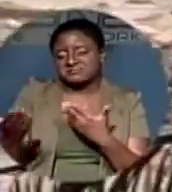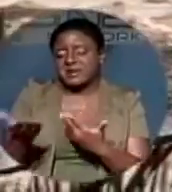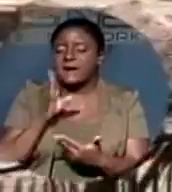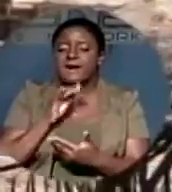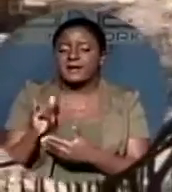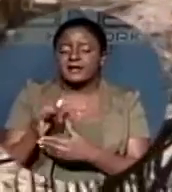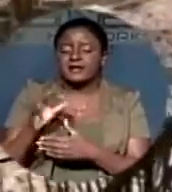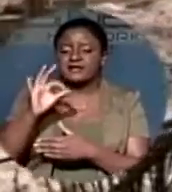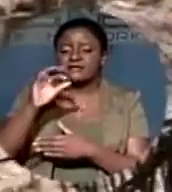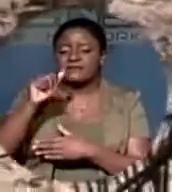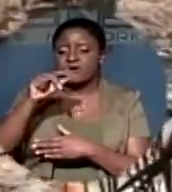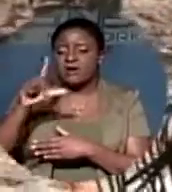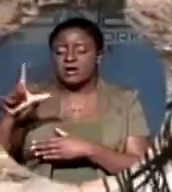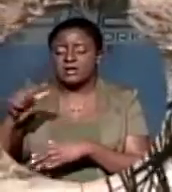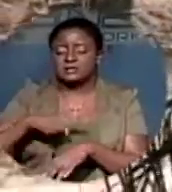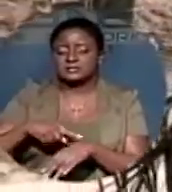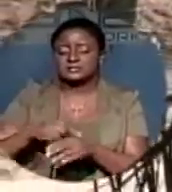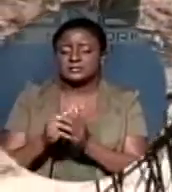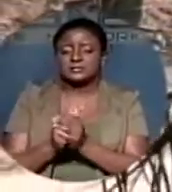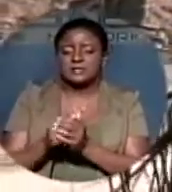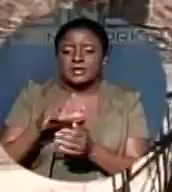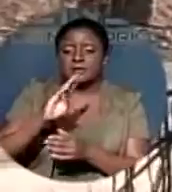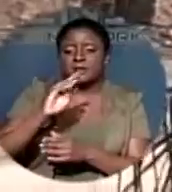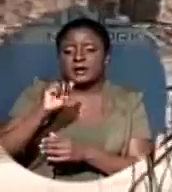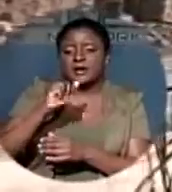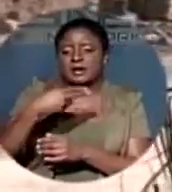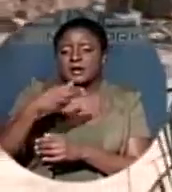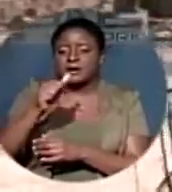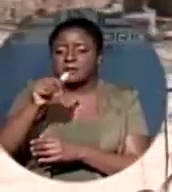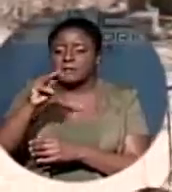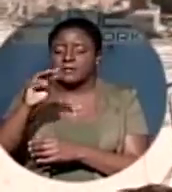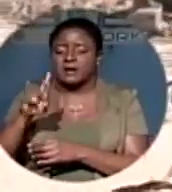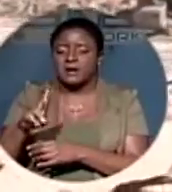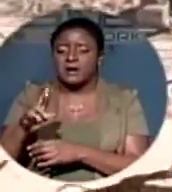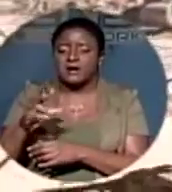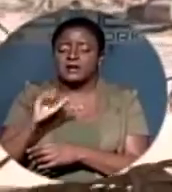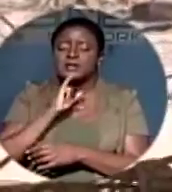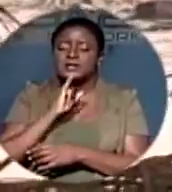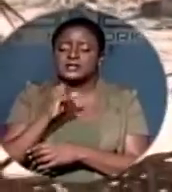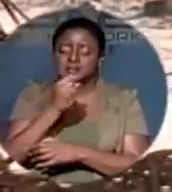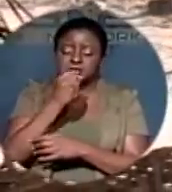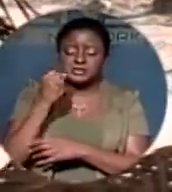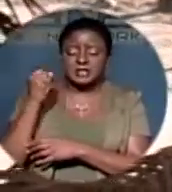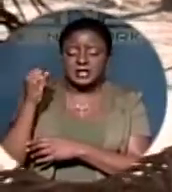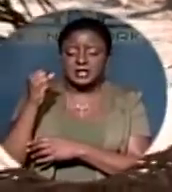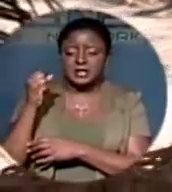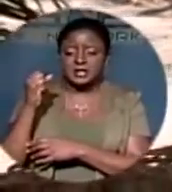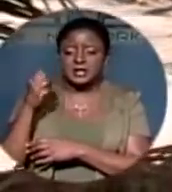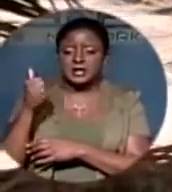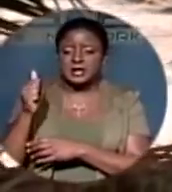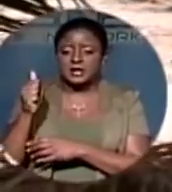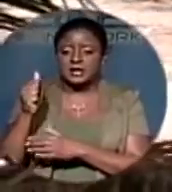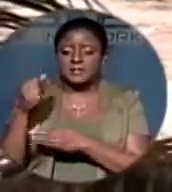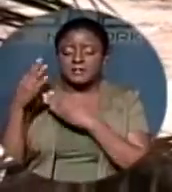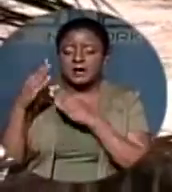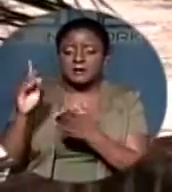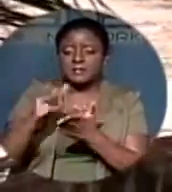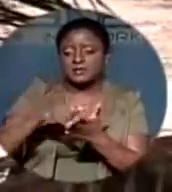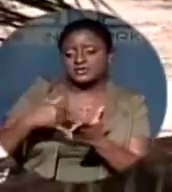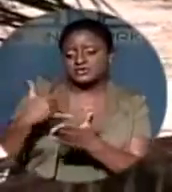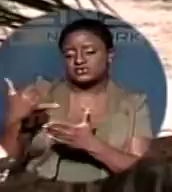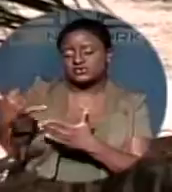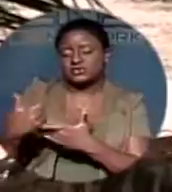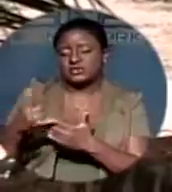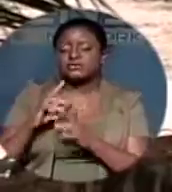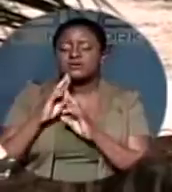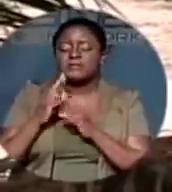News. Baumar is denying a Bahama Journal report that it has blocked access to beaches surrounding its West